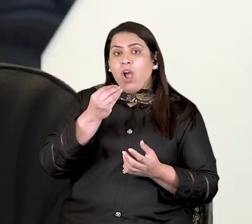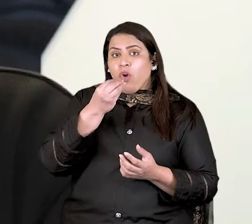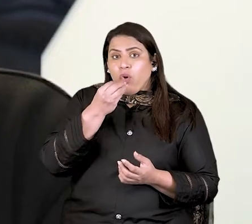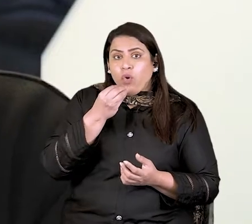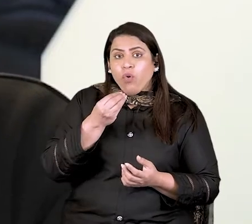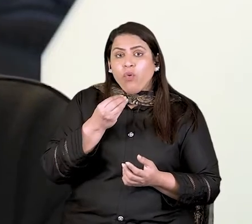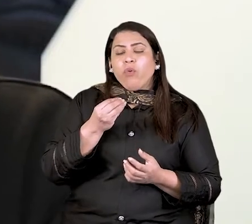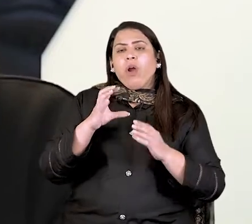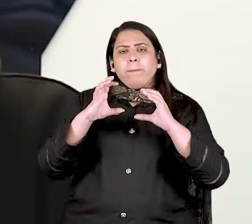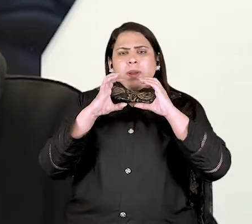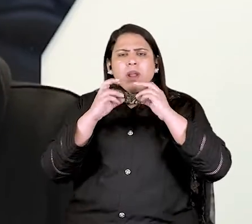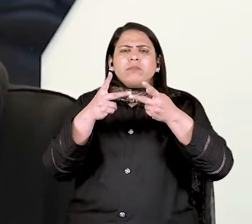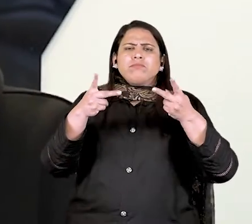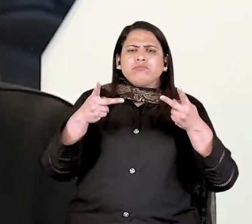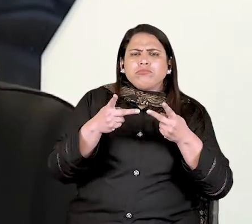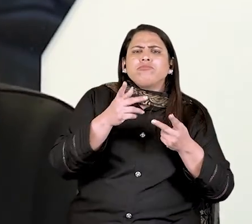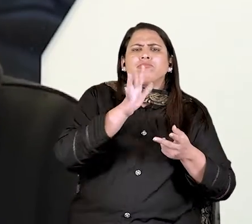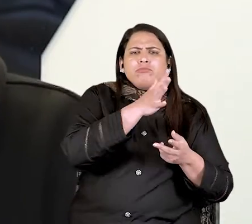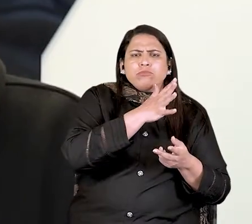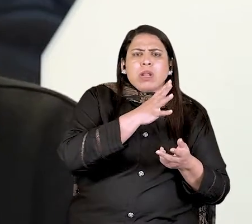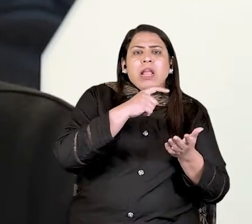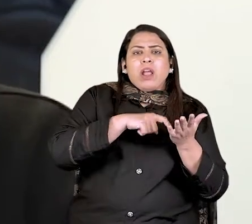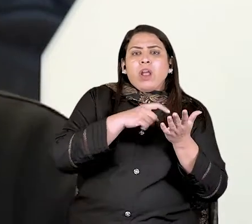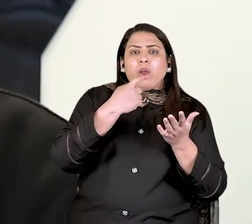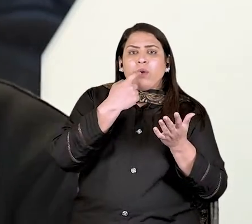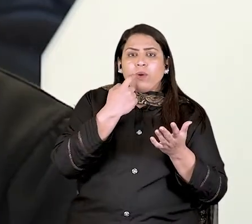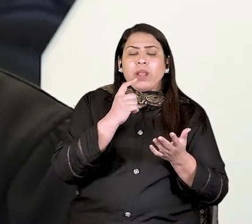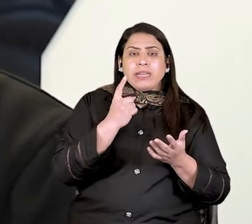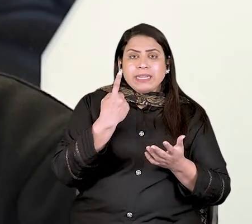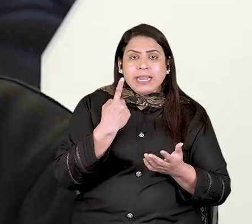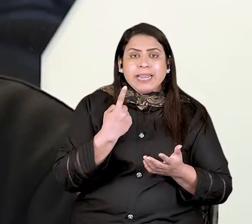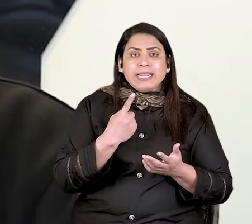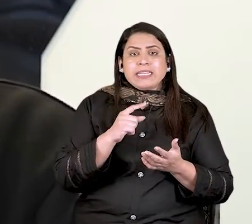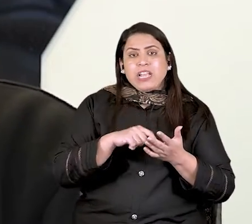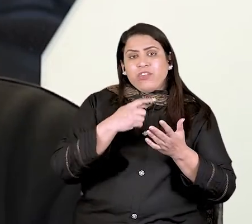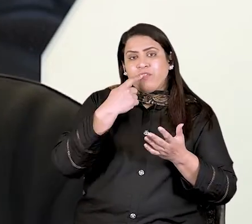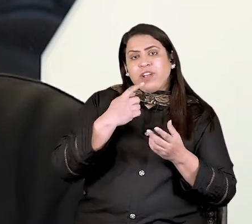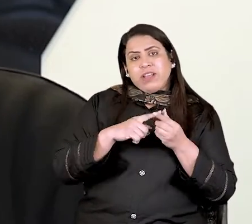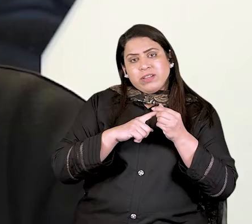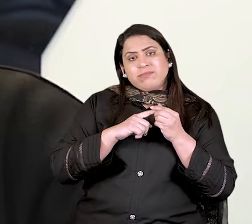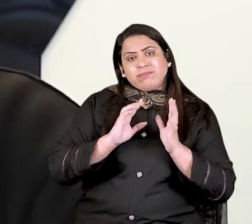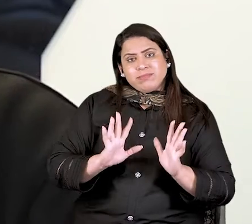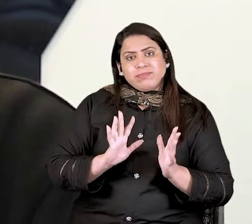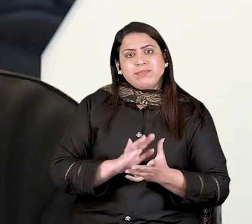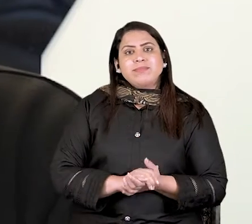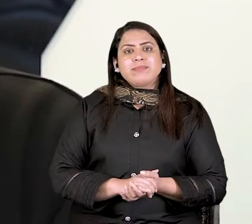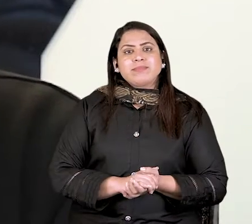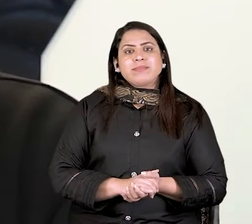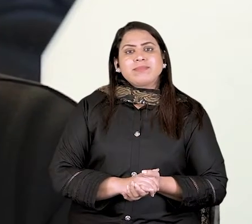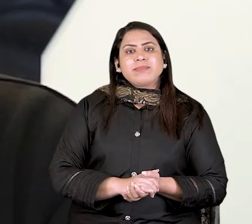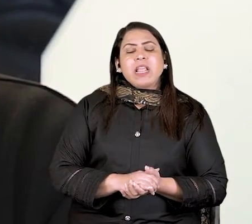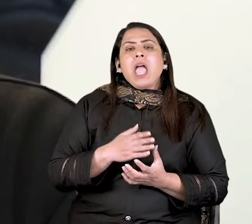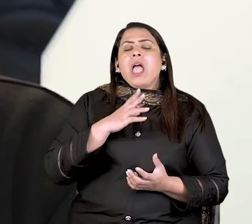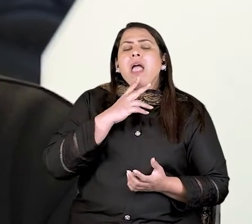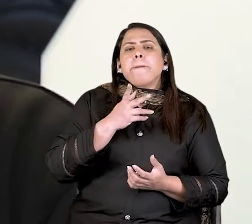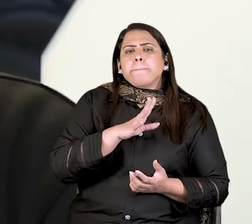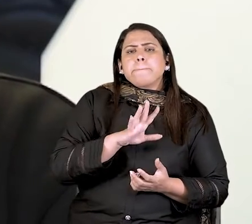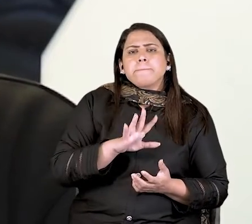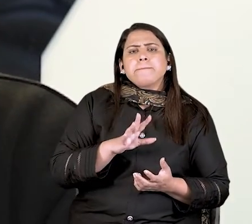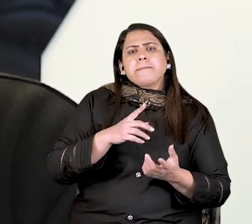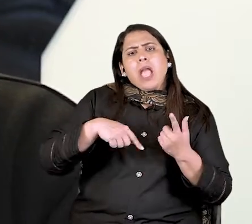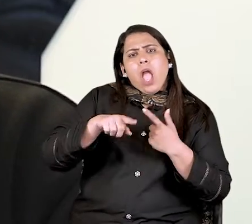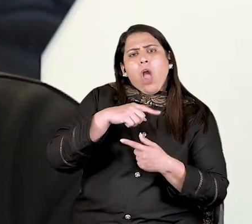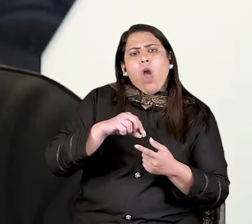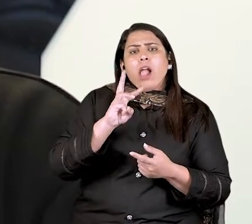there's quite a few videos of me eating the burger, because generally whenever we've opened a new fast food